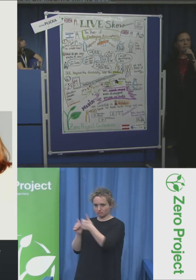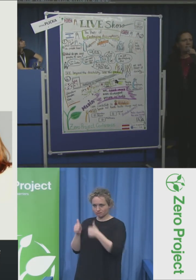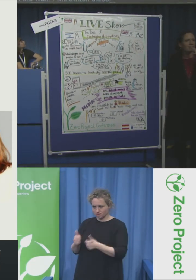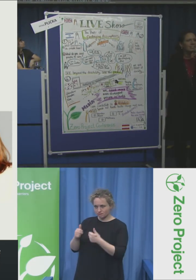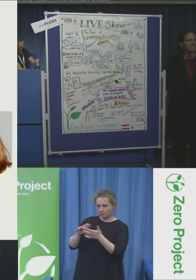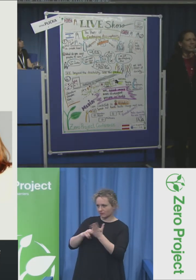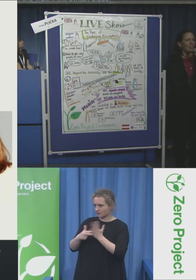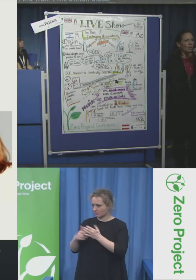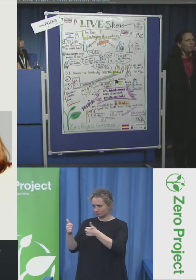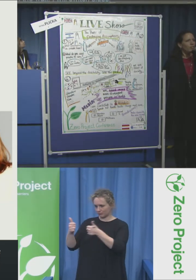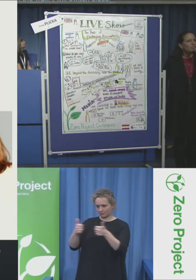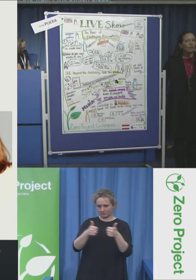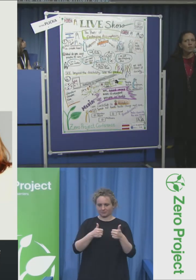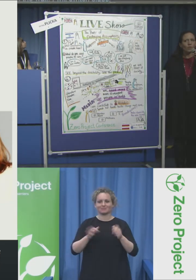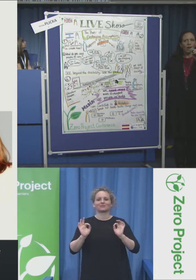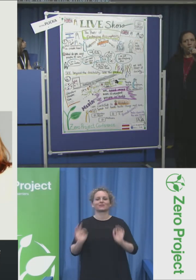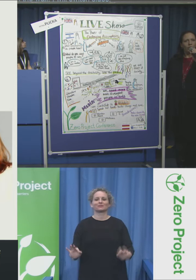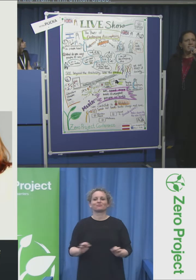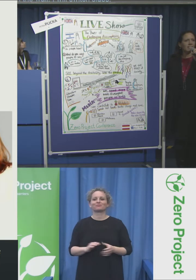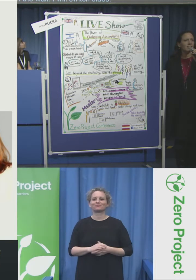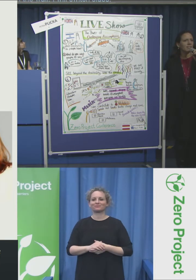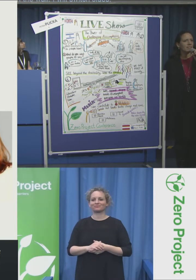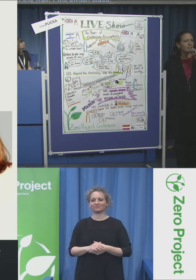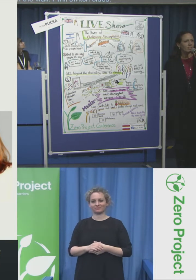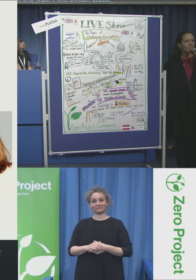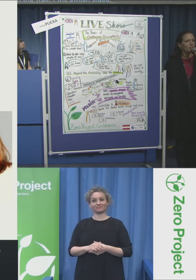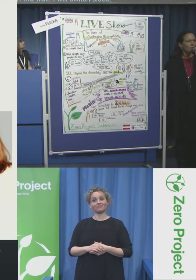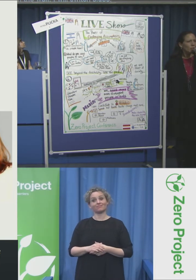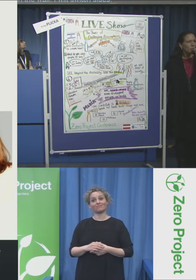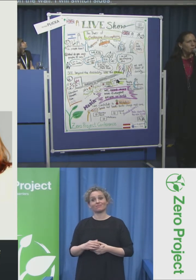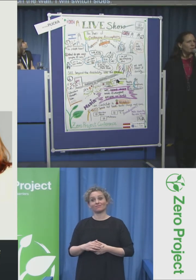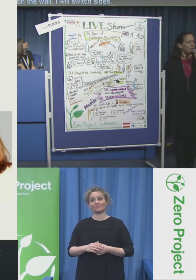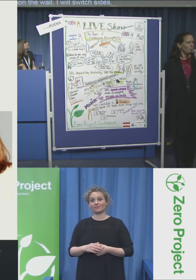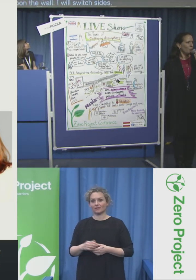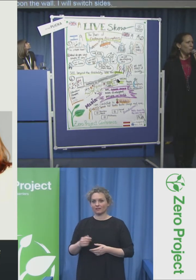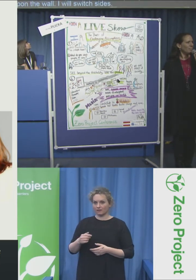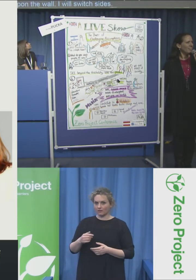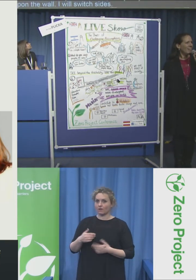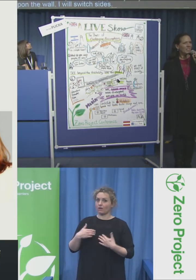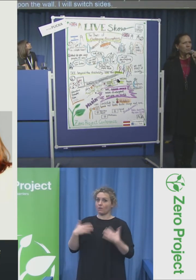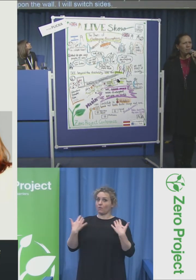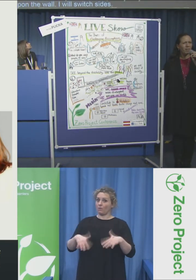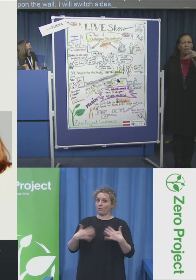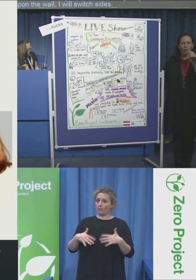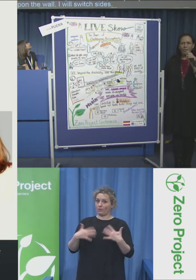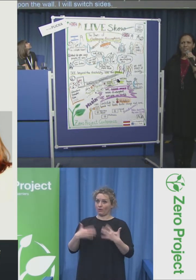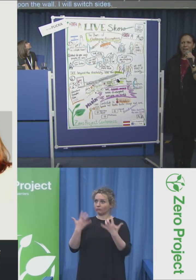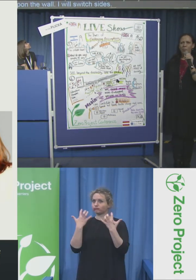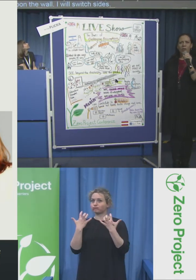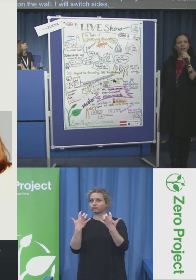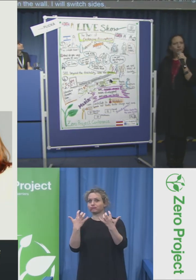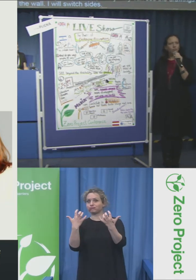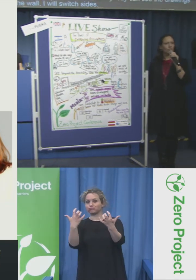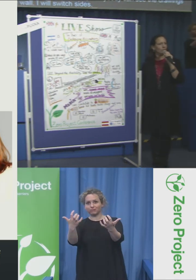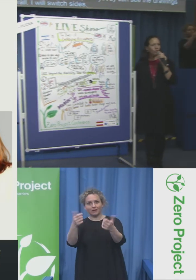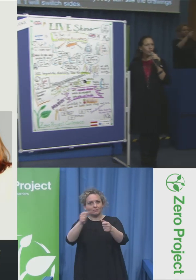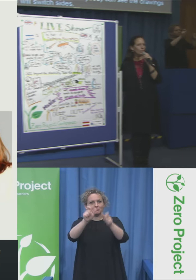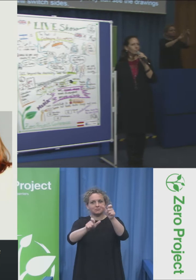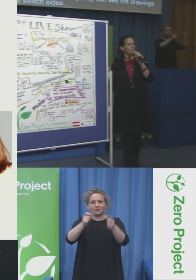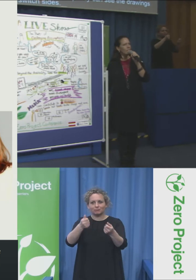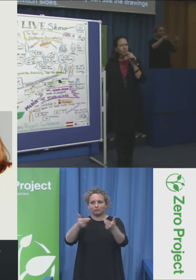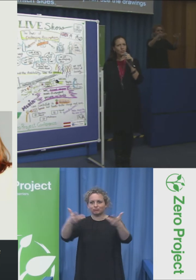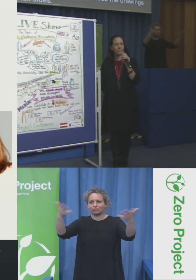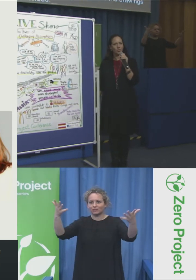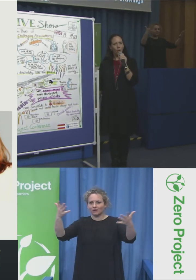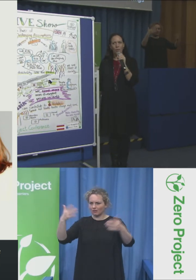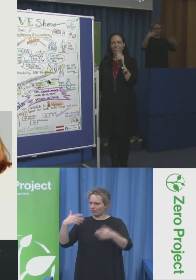Okay. Well, first of all, how great is it that there are still so many people in this room? It's been a long time, a lot of difficult